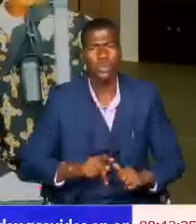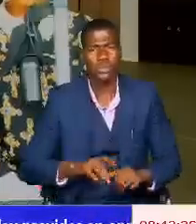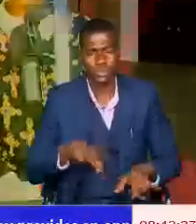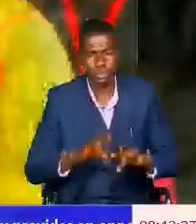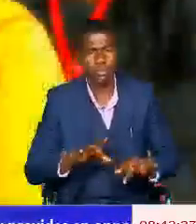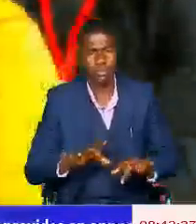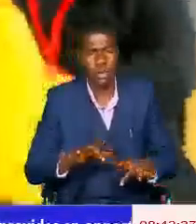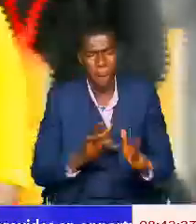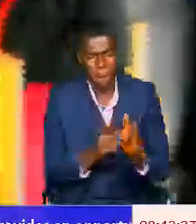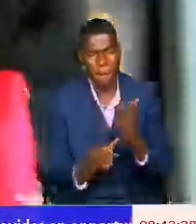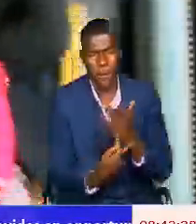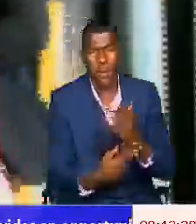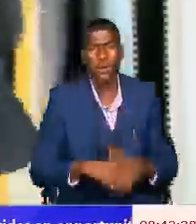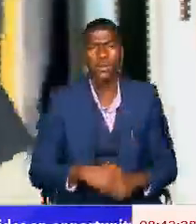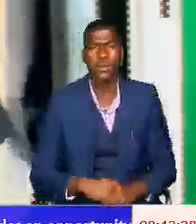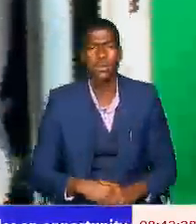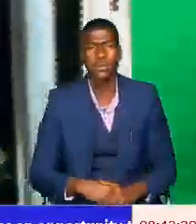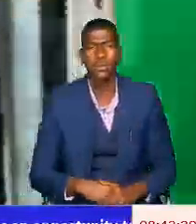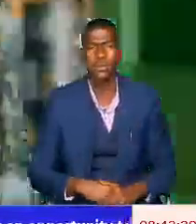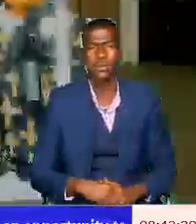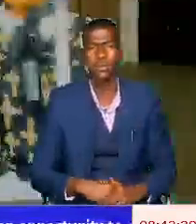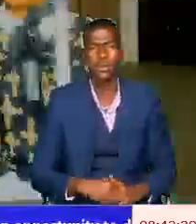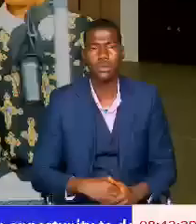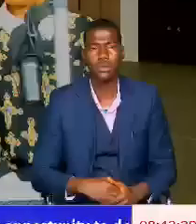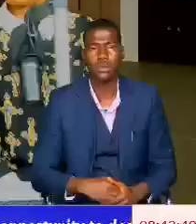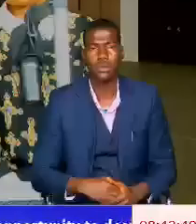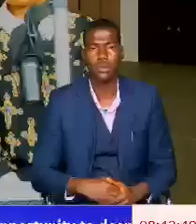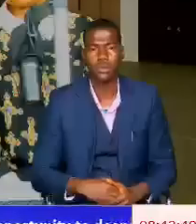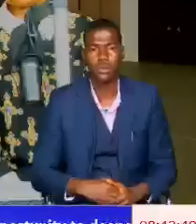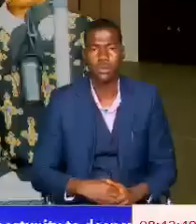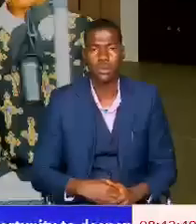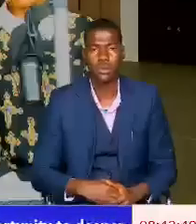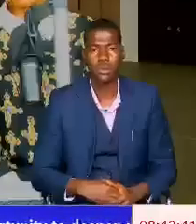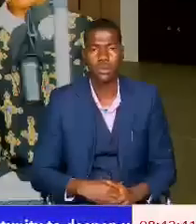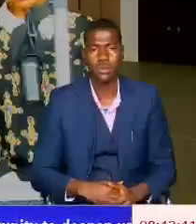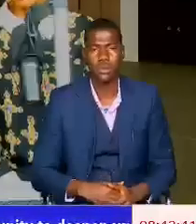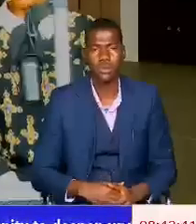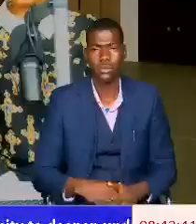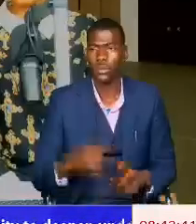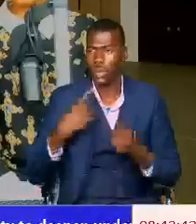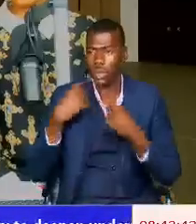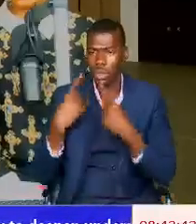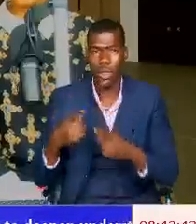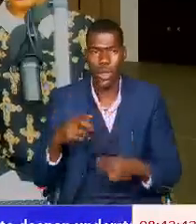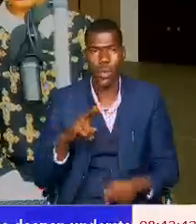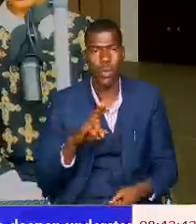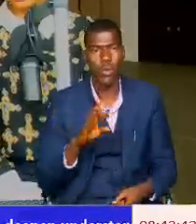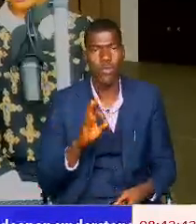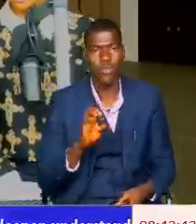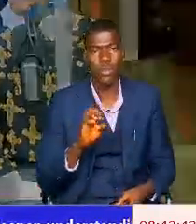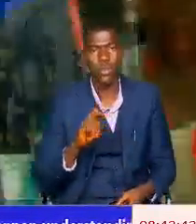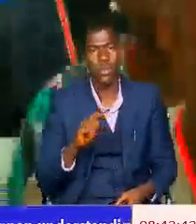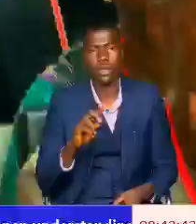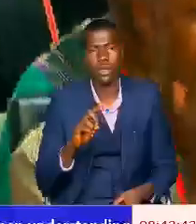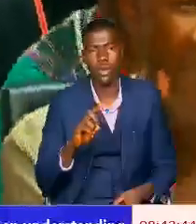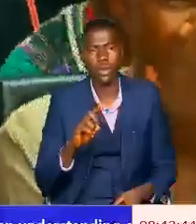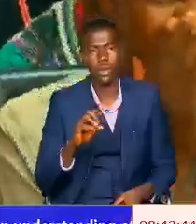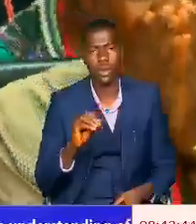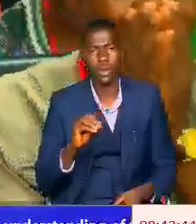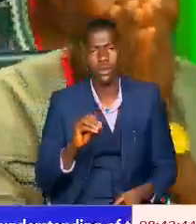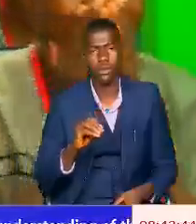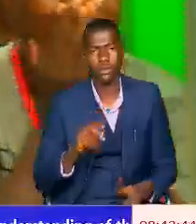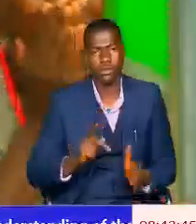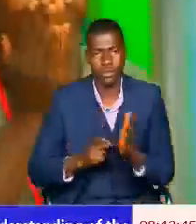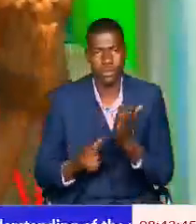sir. Just tell Ufedor to program something once, one application. Now, nah, you go do them. That left hand you go use.